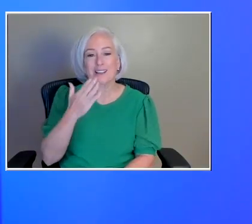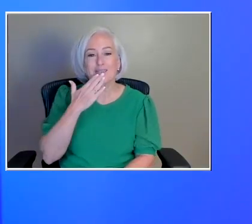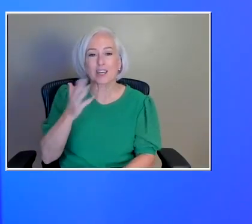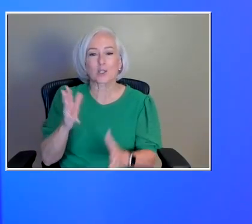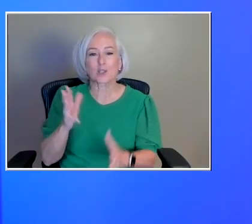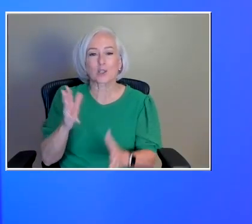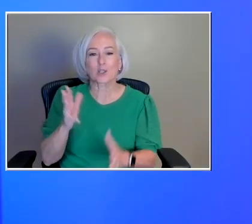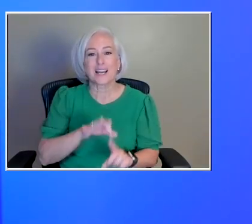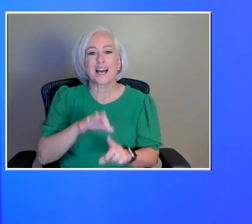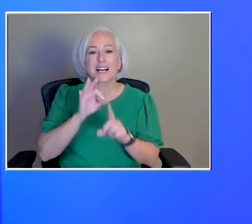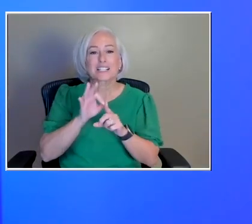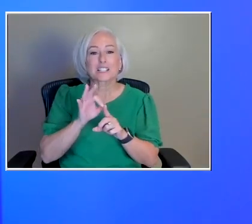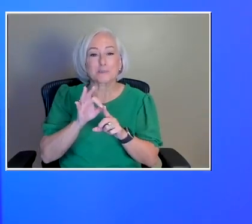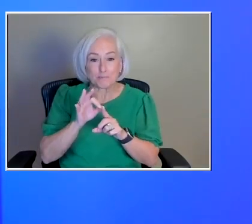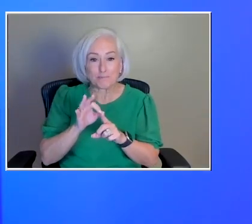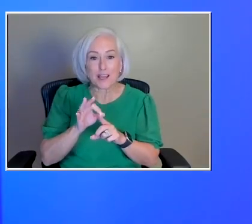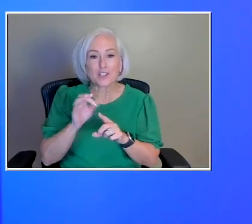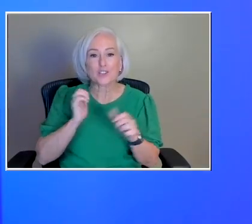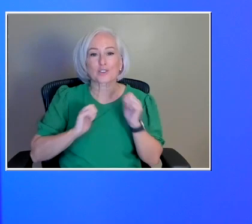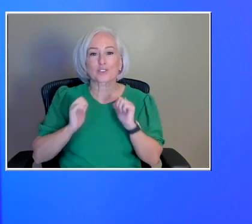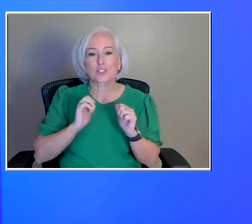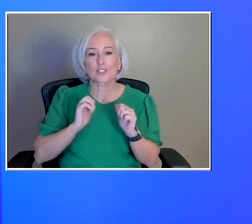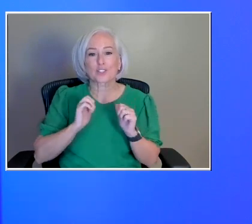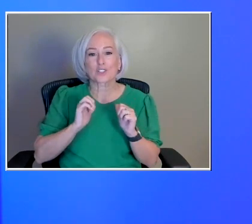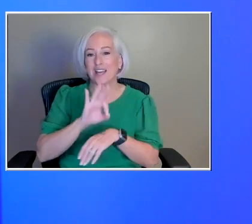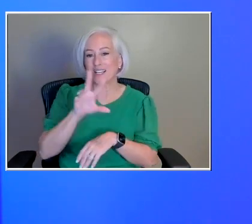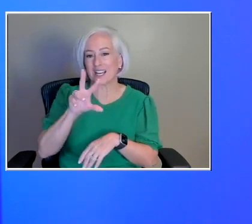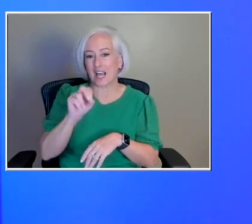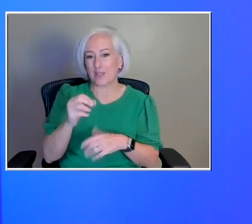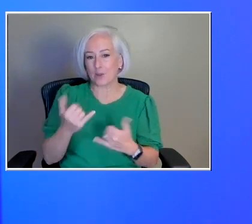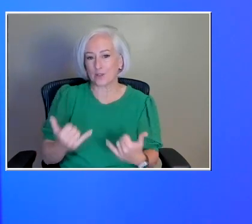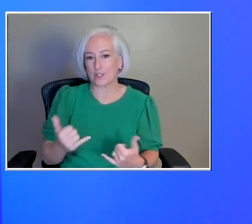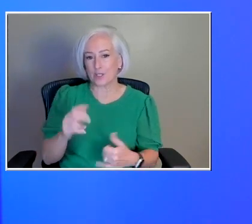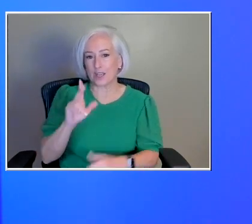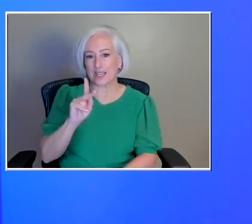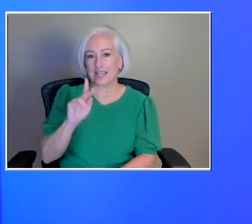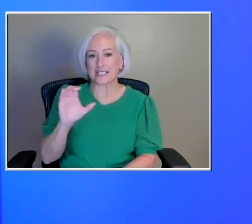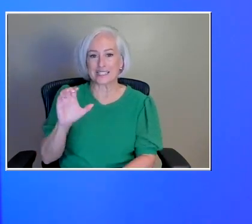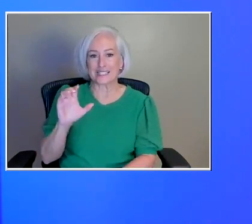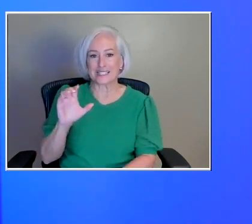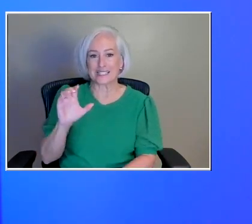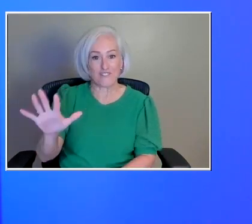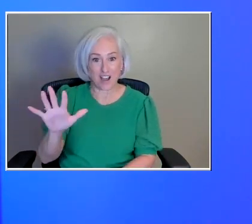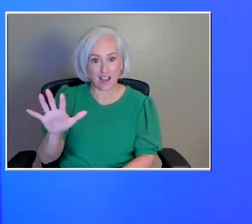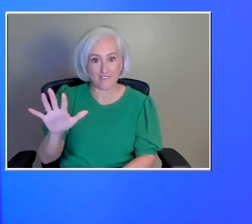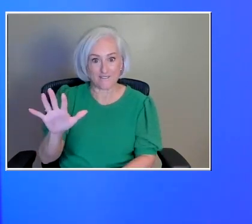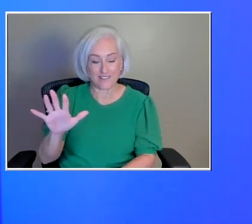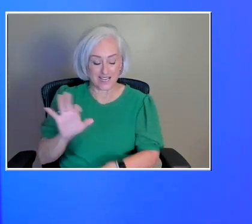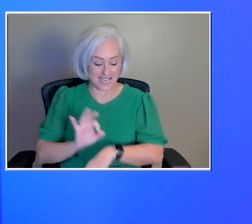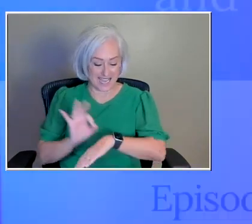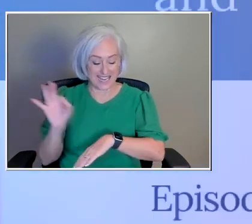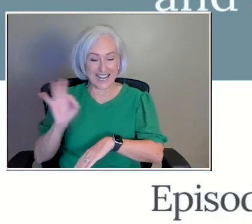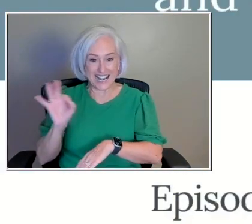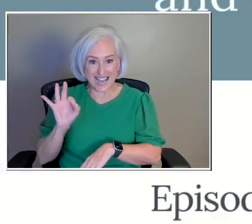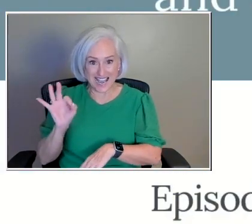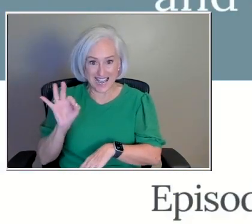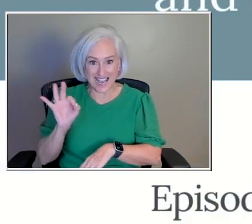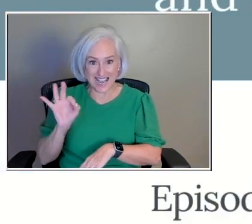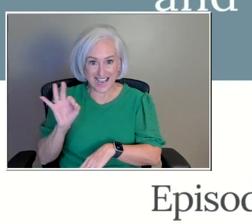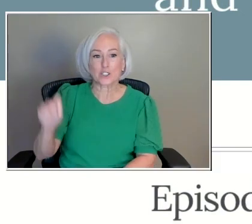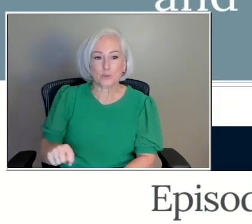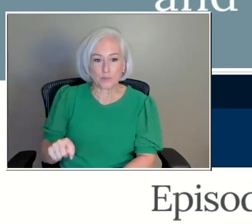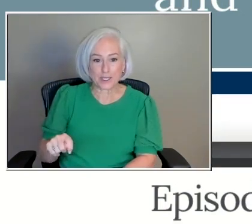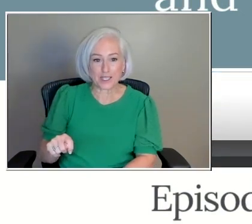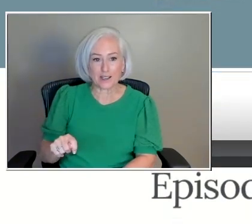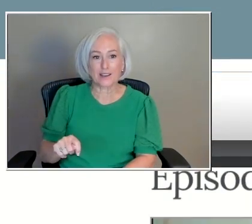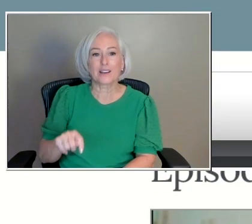Medical Update airs today at 9:30 on KCTV5 here in Kansas City, and at 9 a.m. in the Topeka area at WIBW.